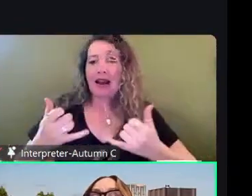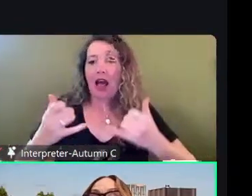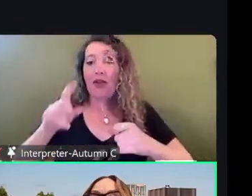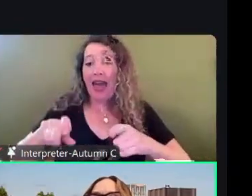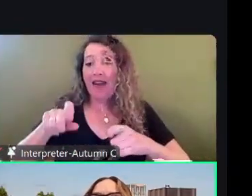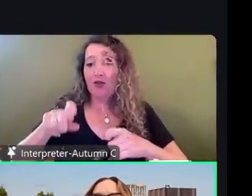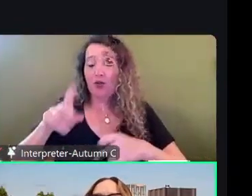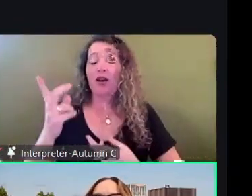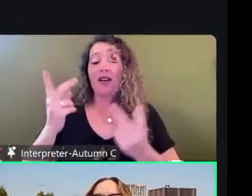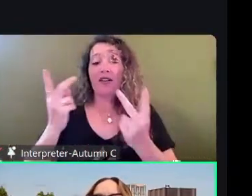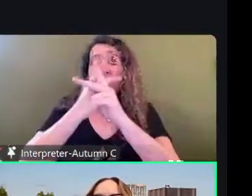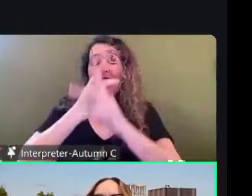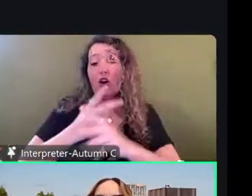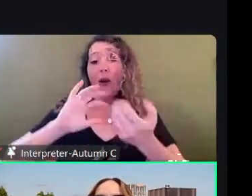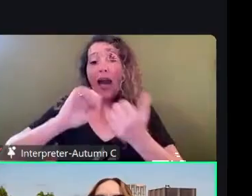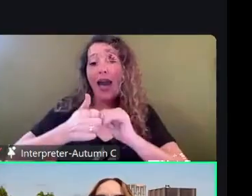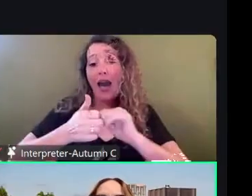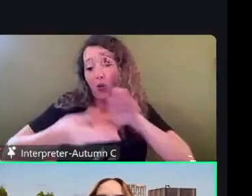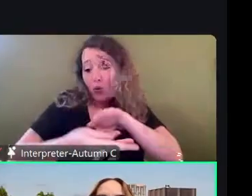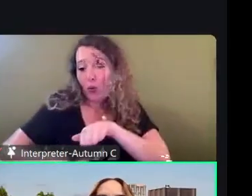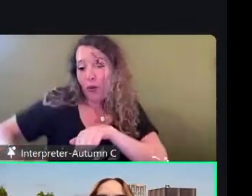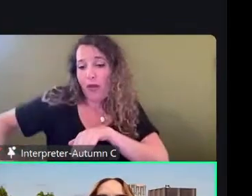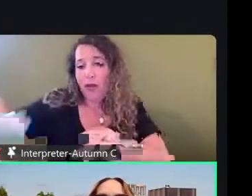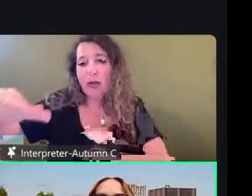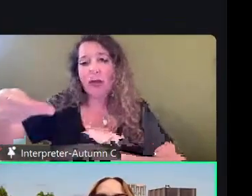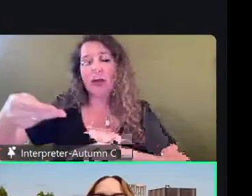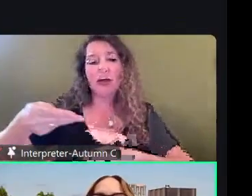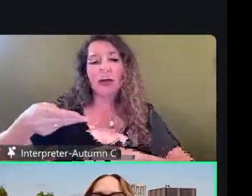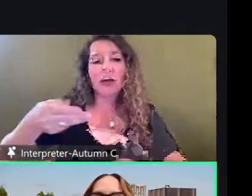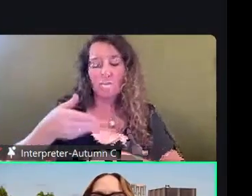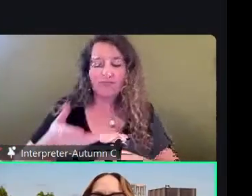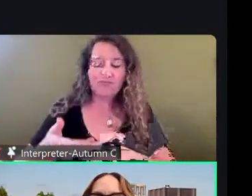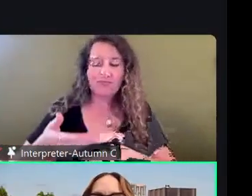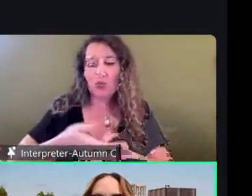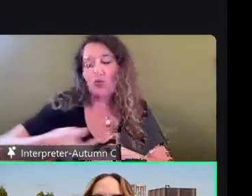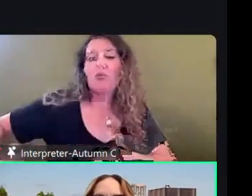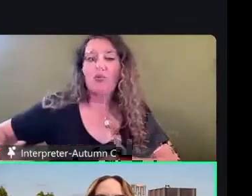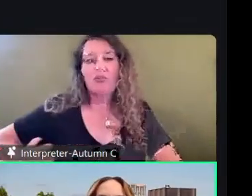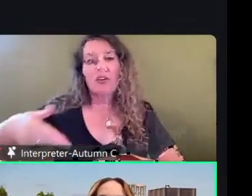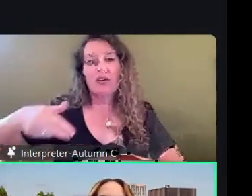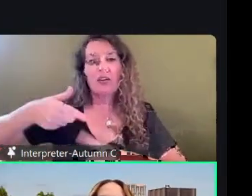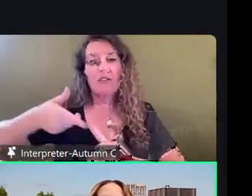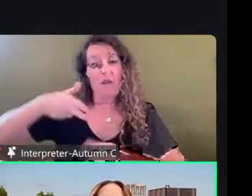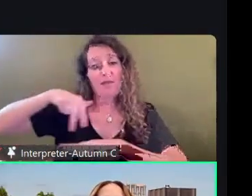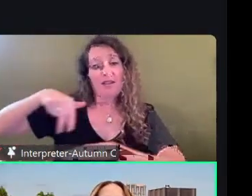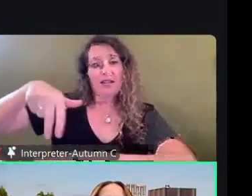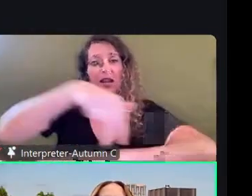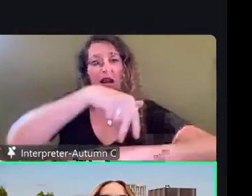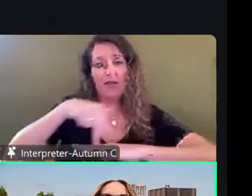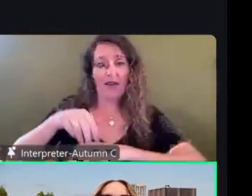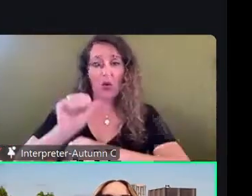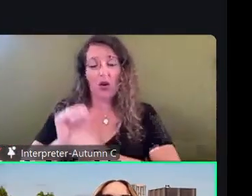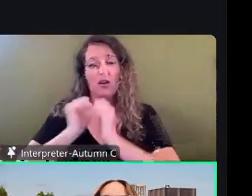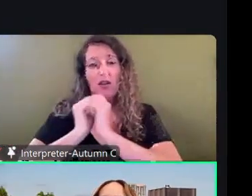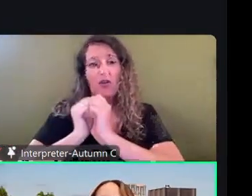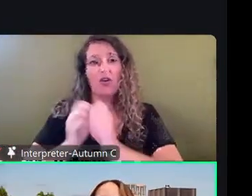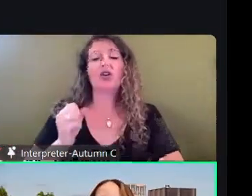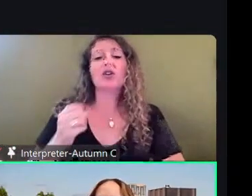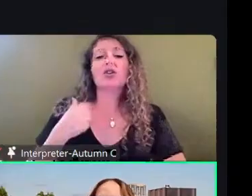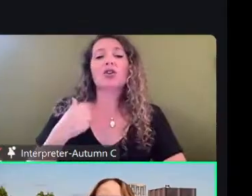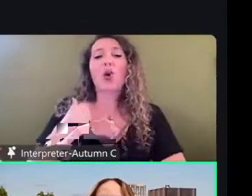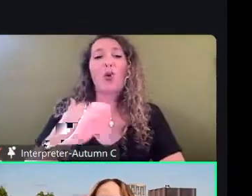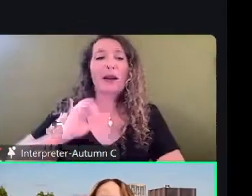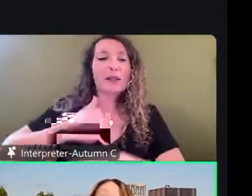work together on a team building skill. So how do we set this up? So we have bought